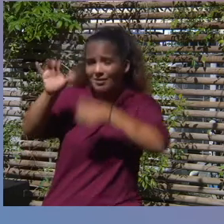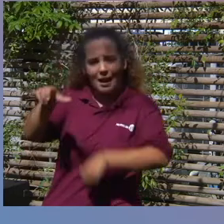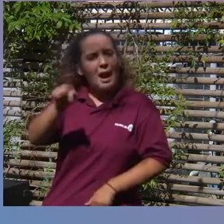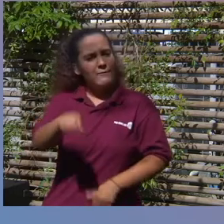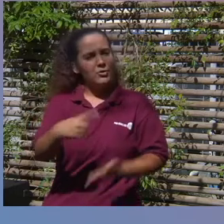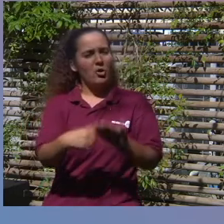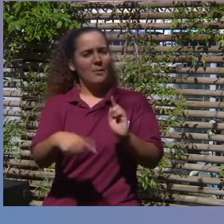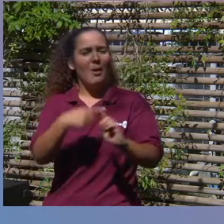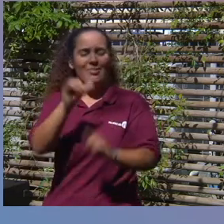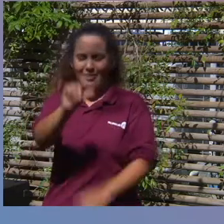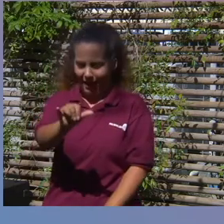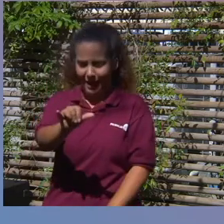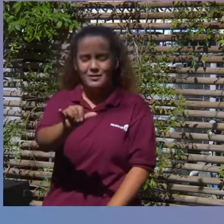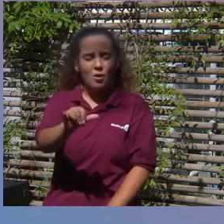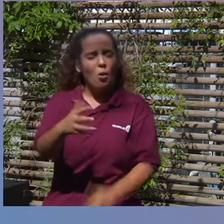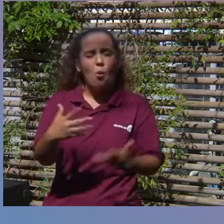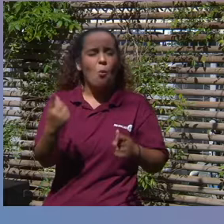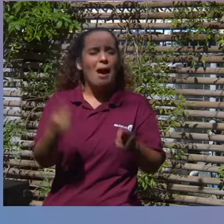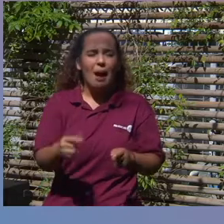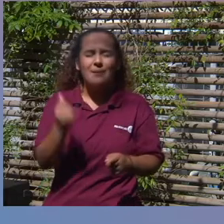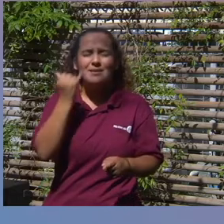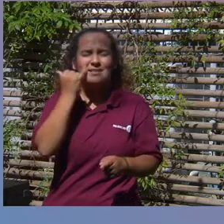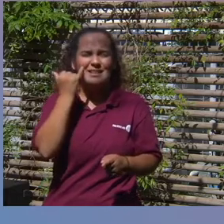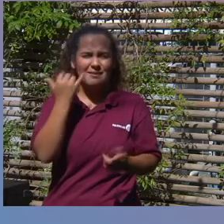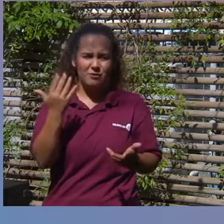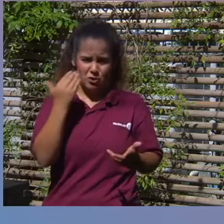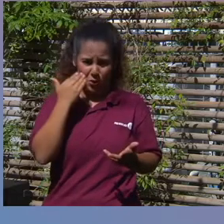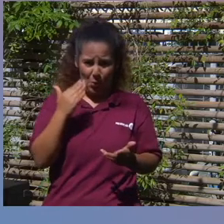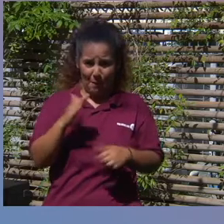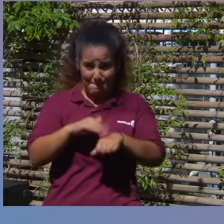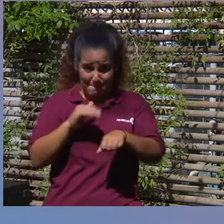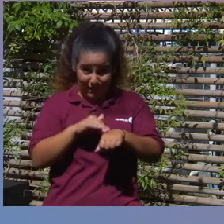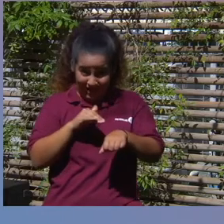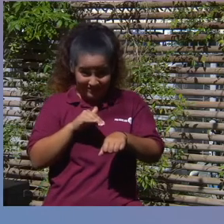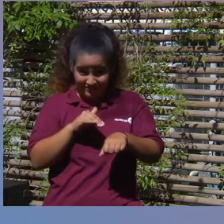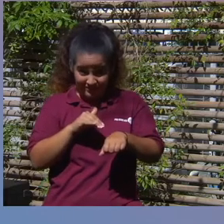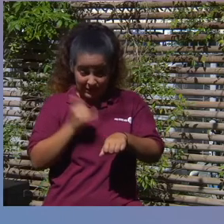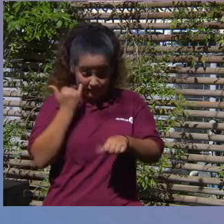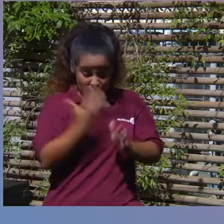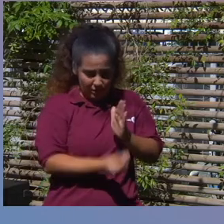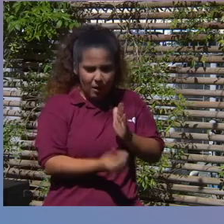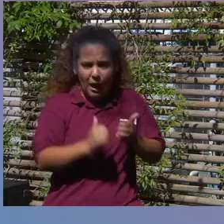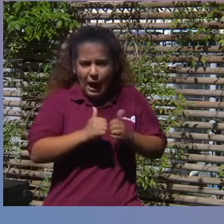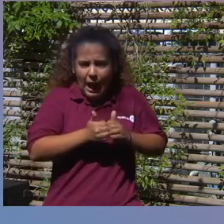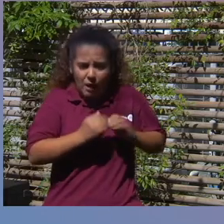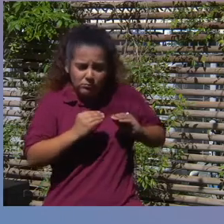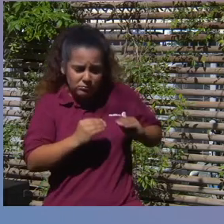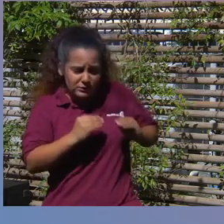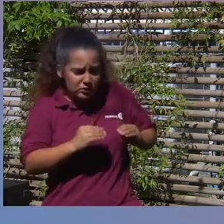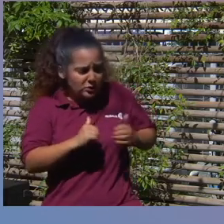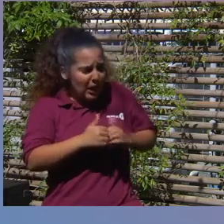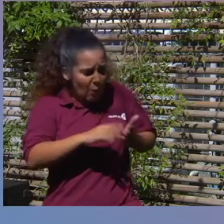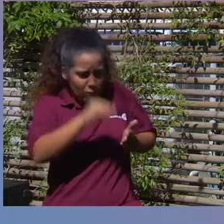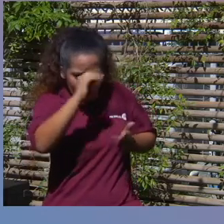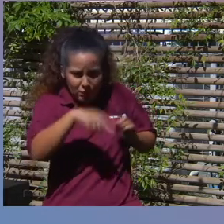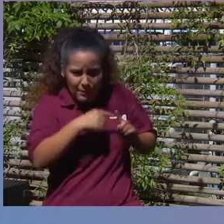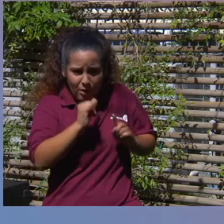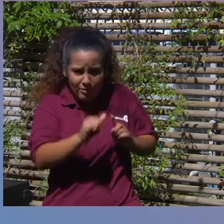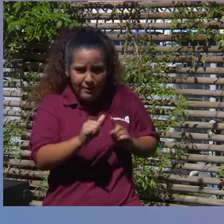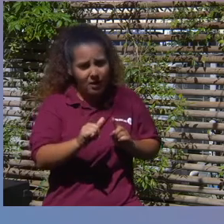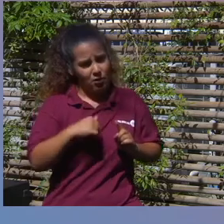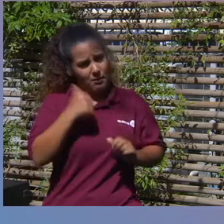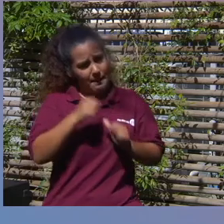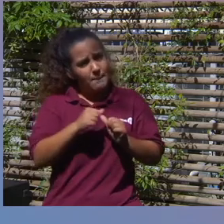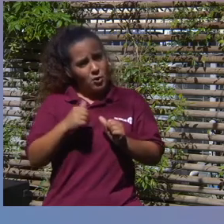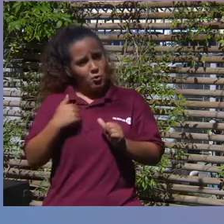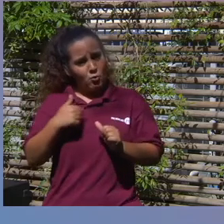that, because yes, what happens at the loss of a pet? How do you help your child through that? We had to put our dog to